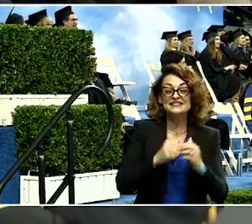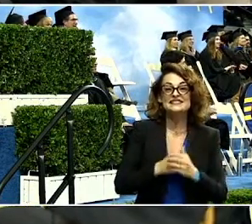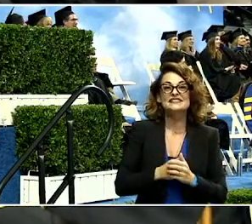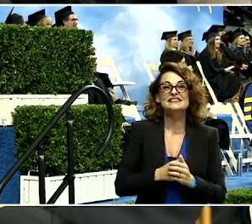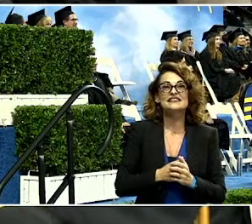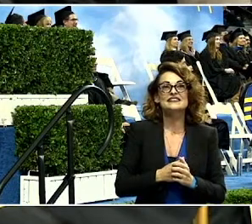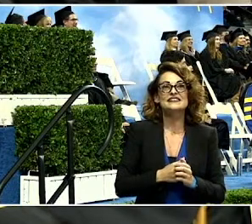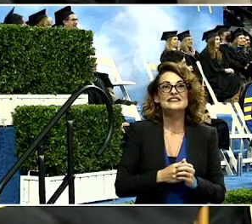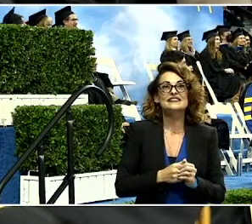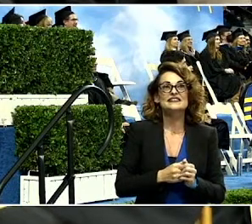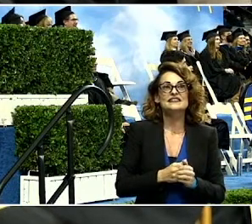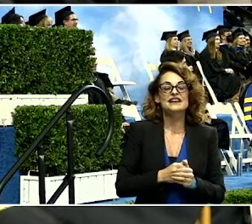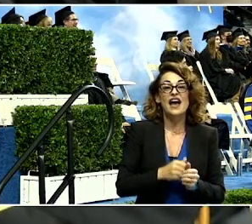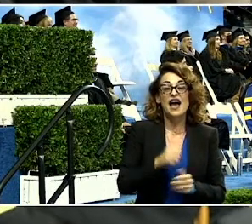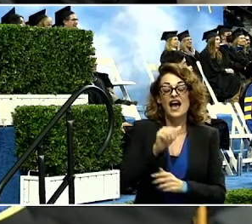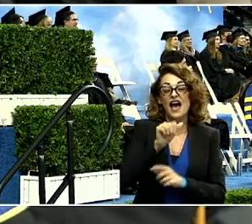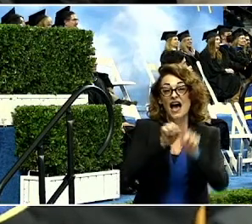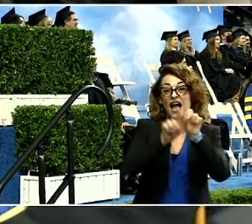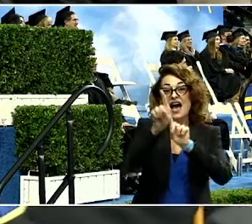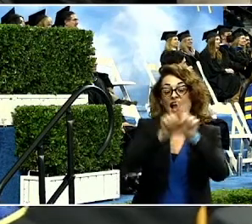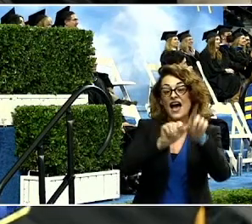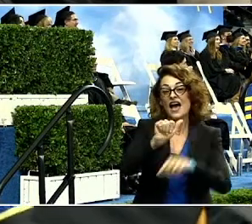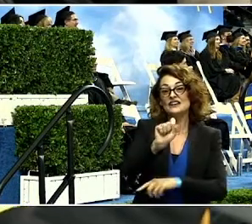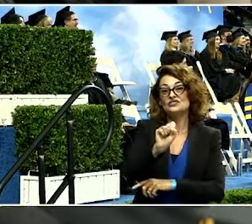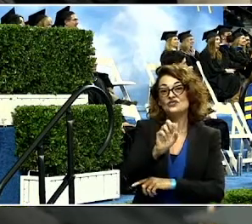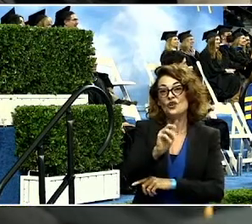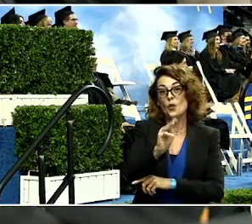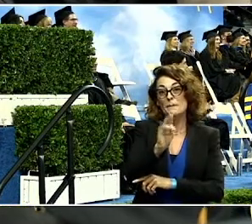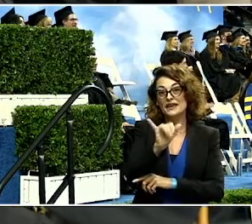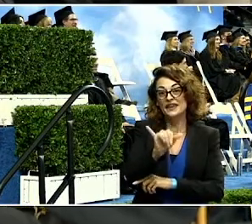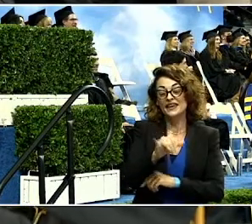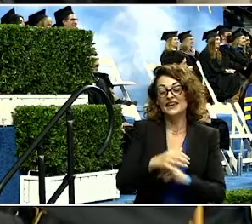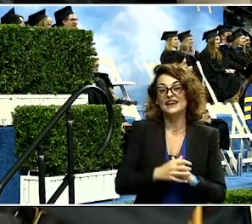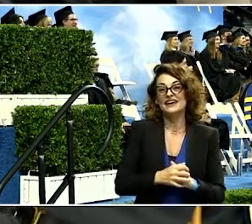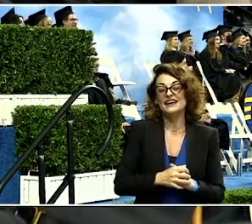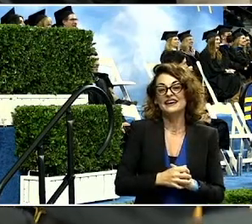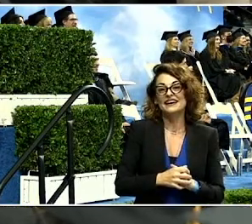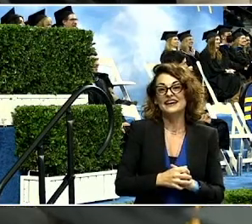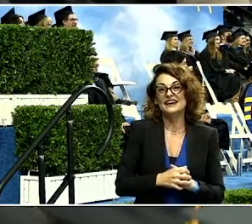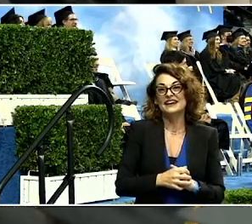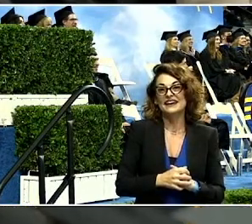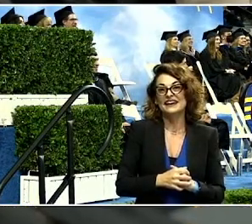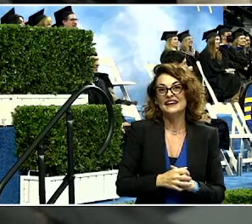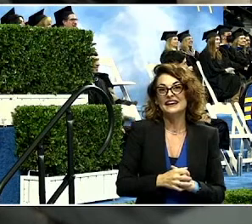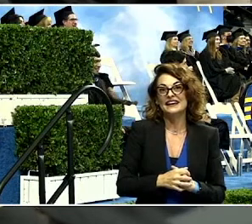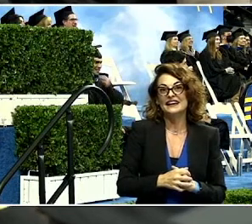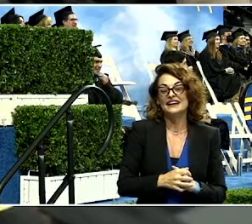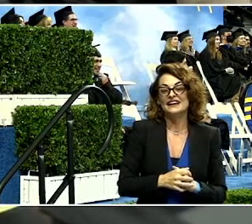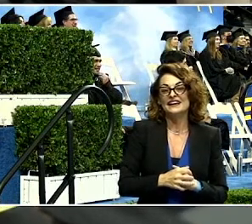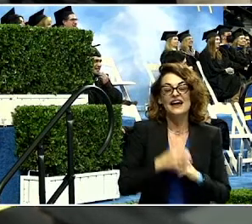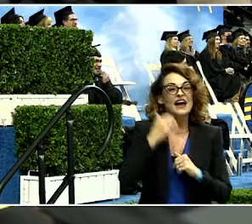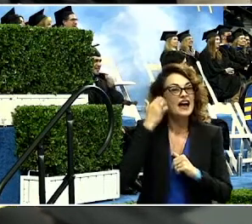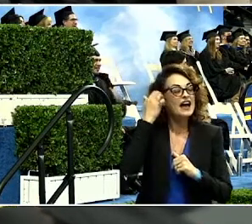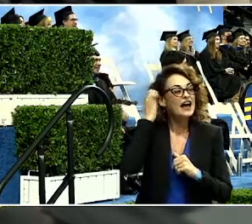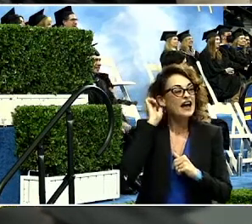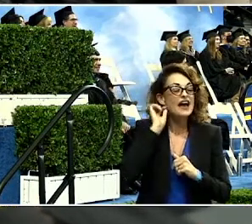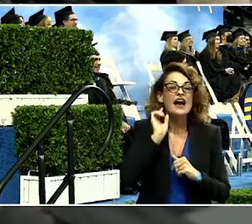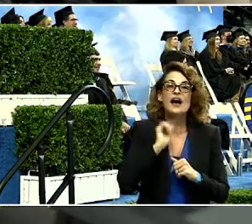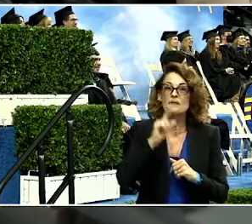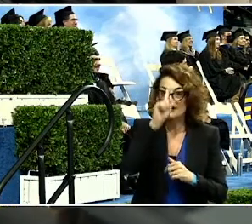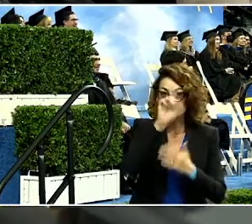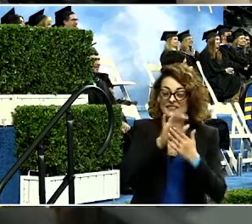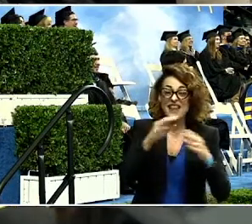How about physics and astronomy? All right. I believe that the loudest ones are